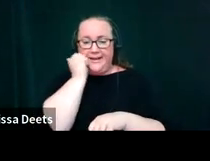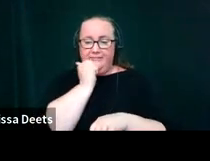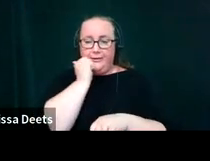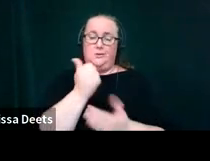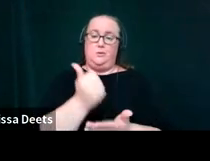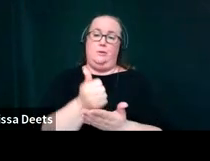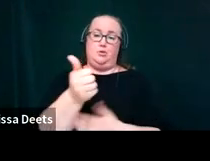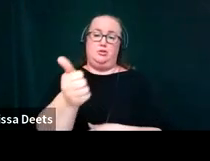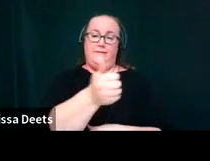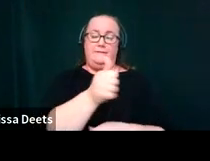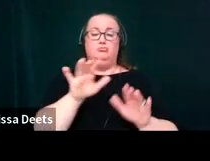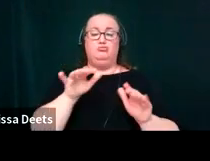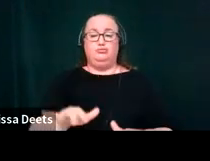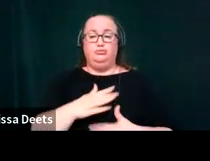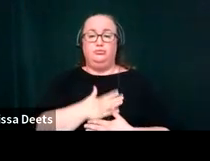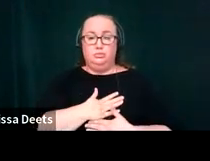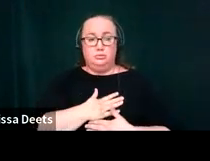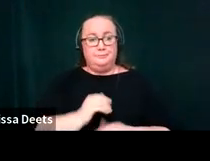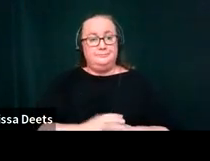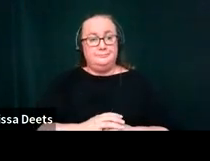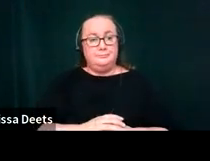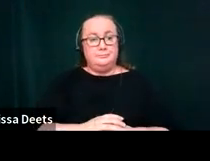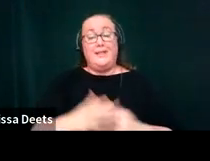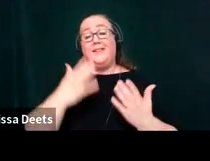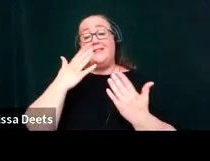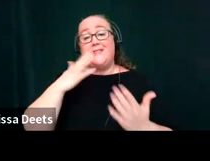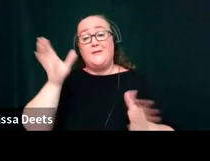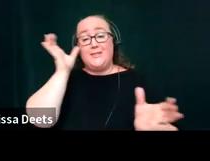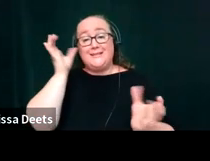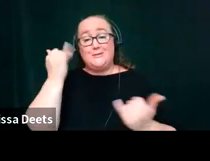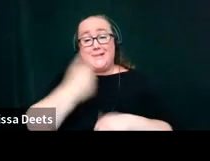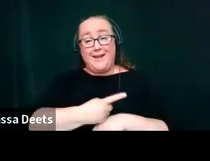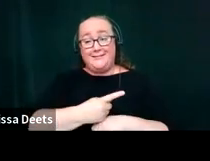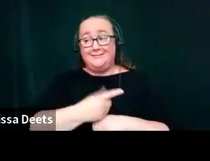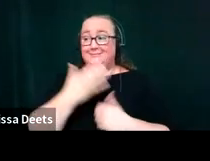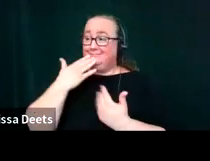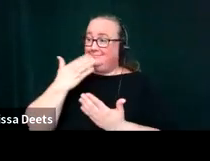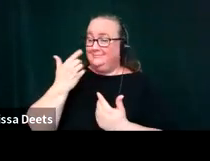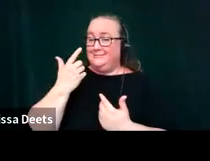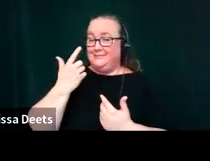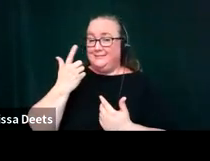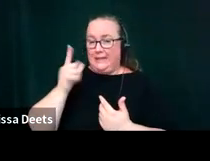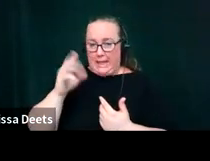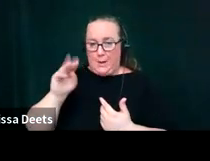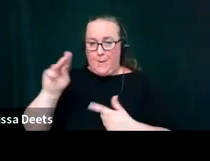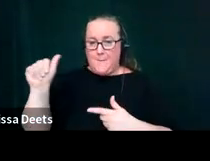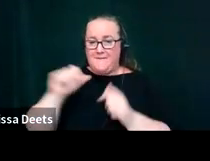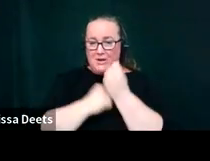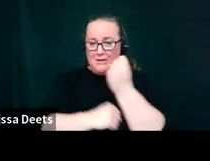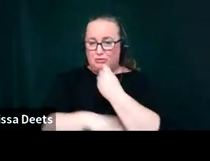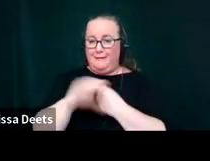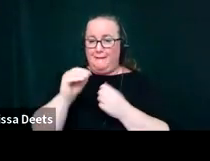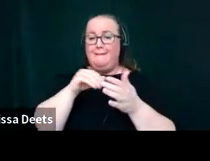that way. Thanks very much for listening to this presentation, and I'd like to thank the Glaucoma Foundation as well as